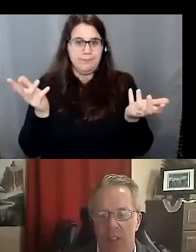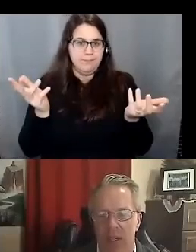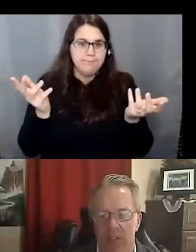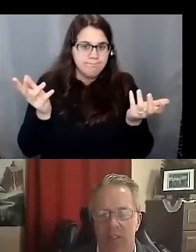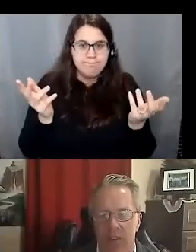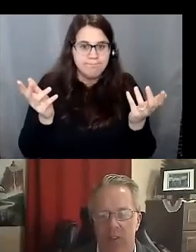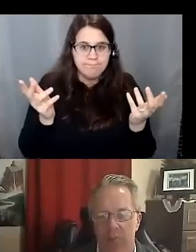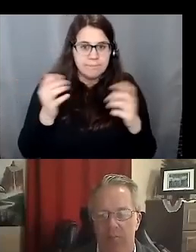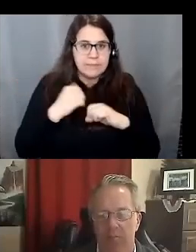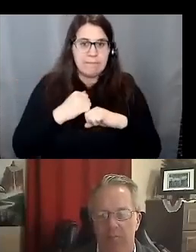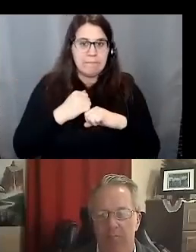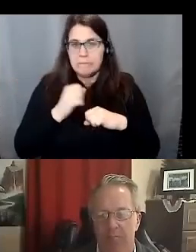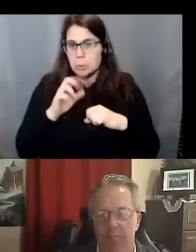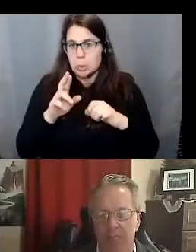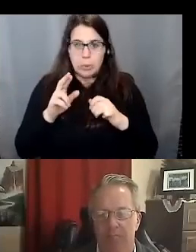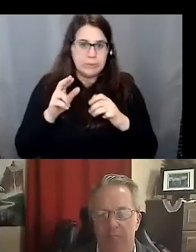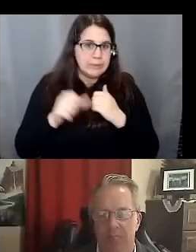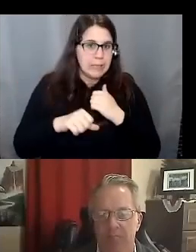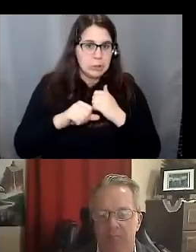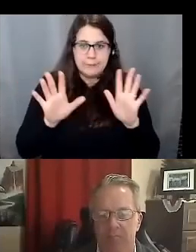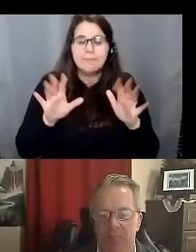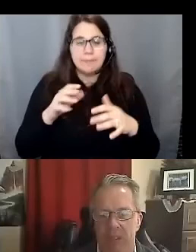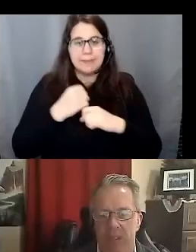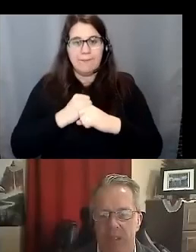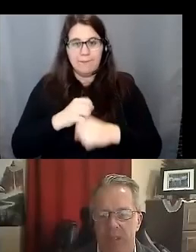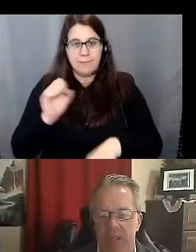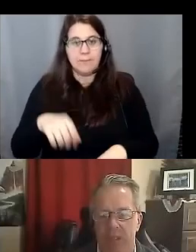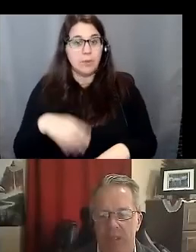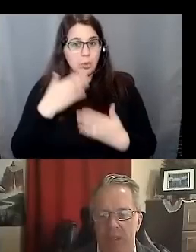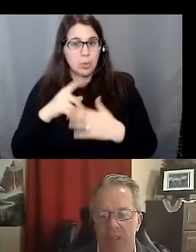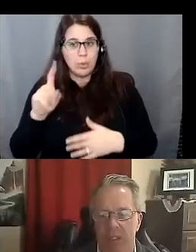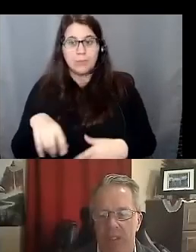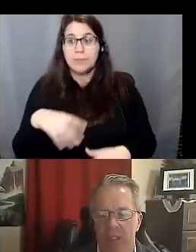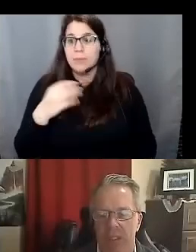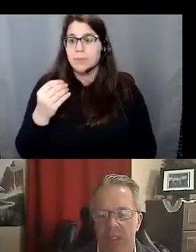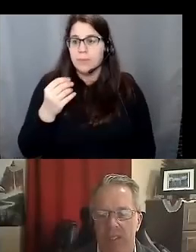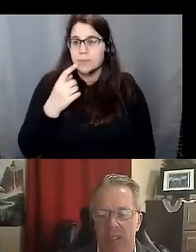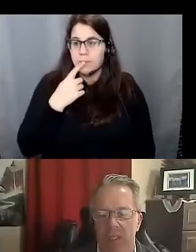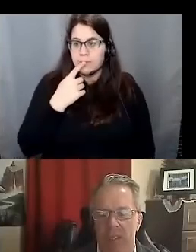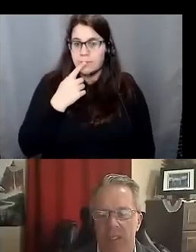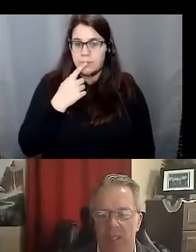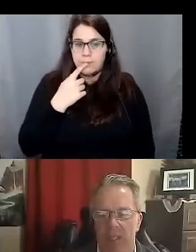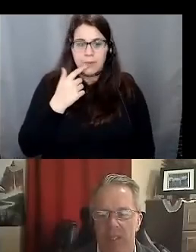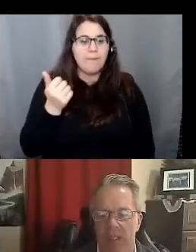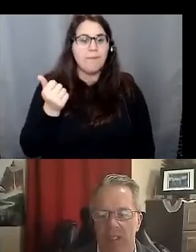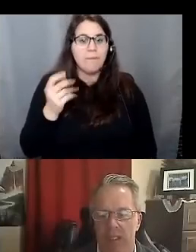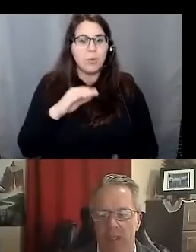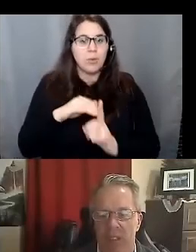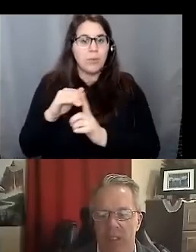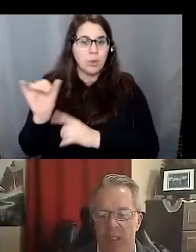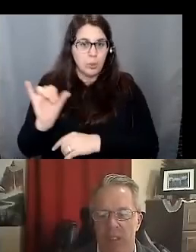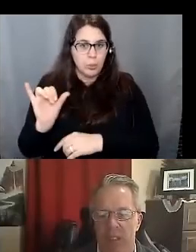being safe. So. No, that makes sense. These are great questions. And just a couple reminders too, and I'm